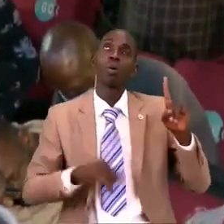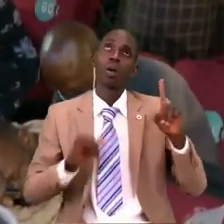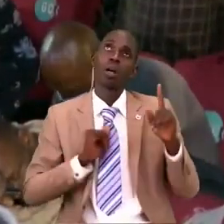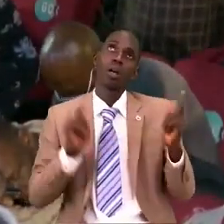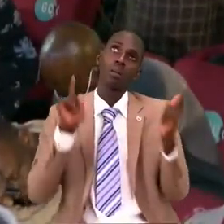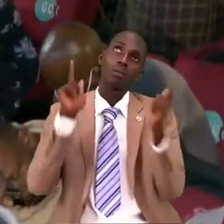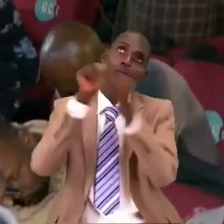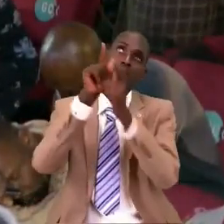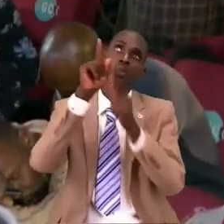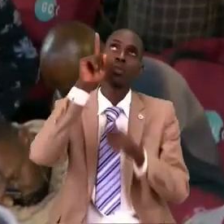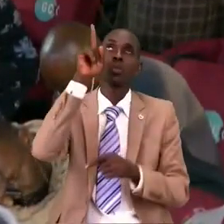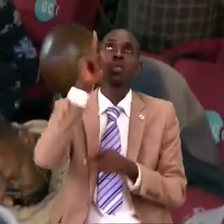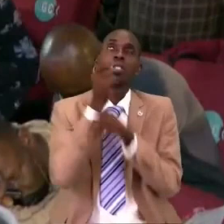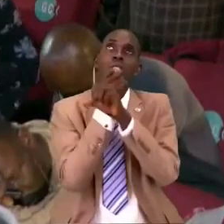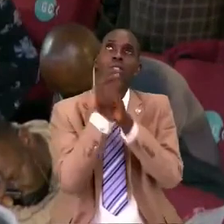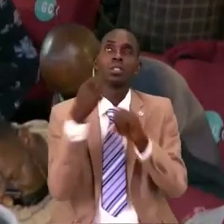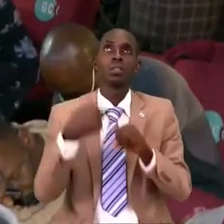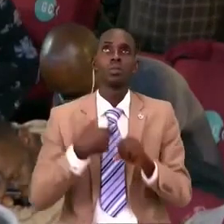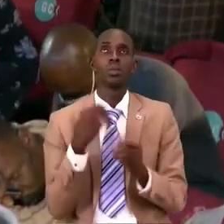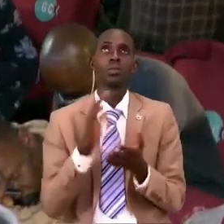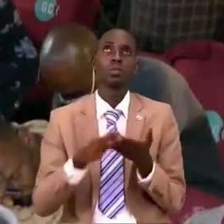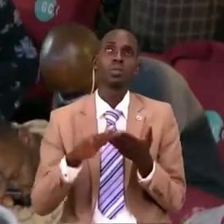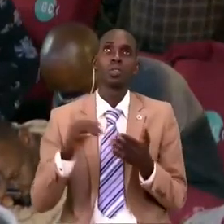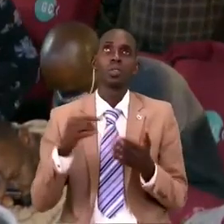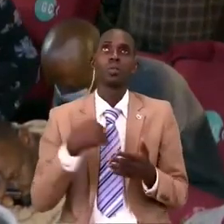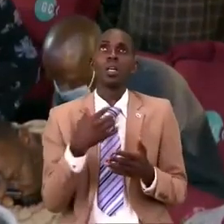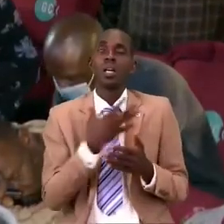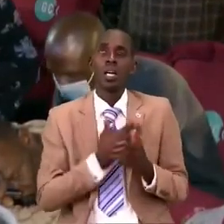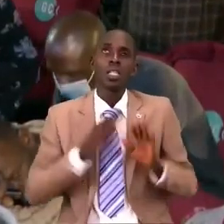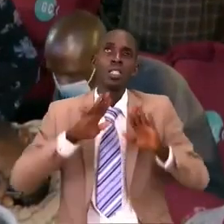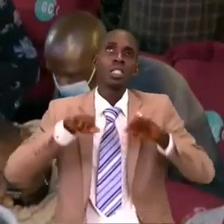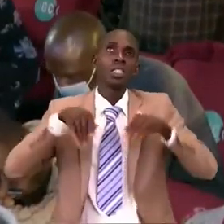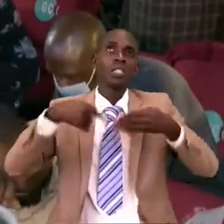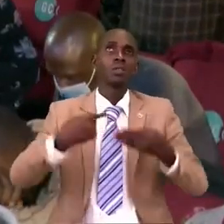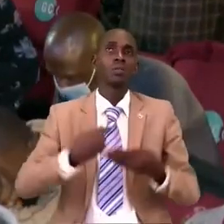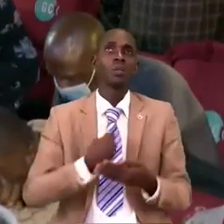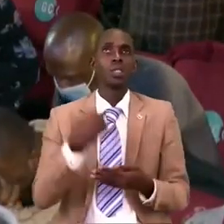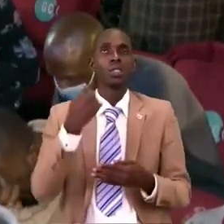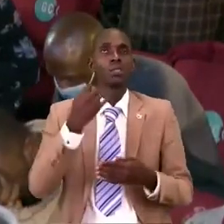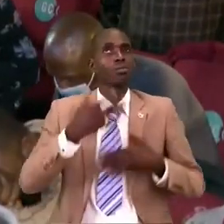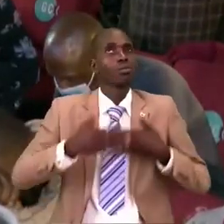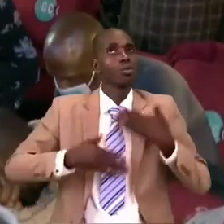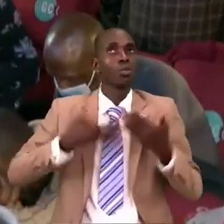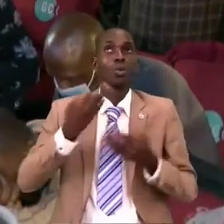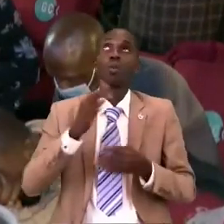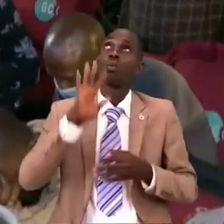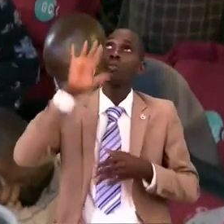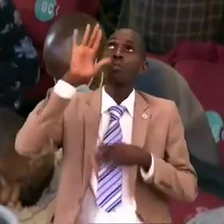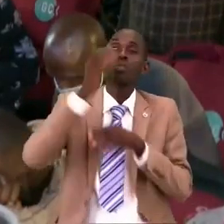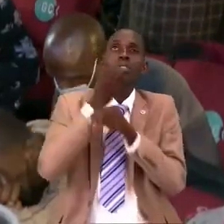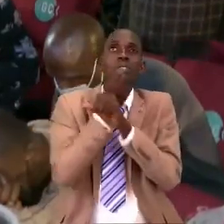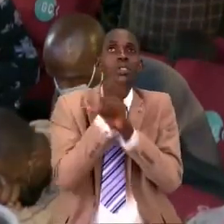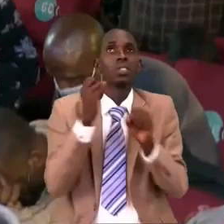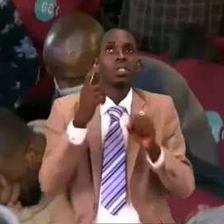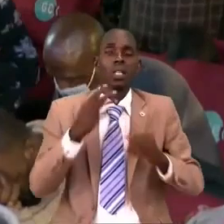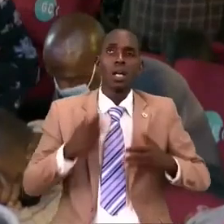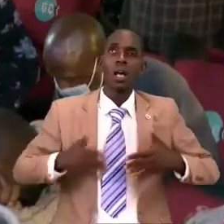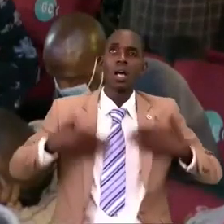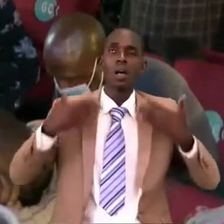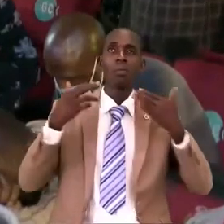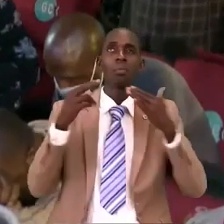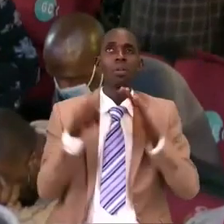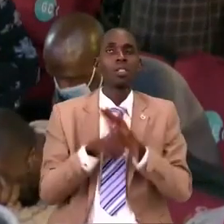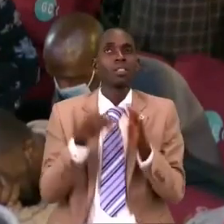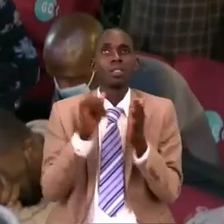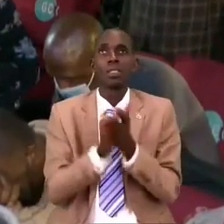The happiness that comes with your salvation. Grant unto me now. I'm going to pray